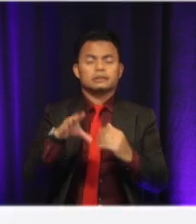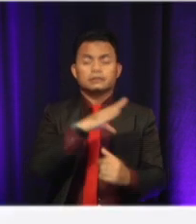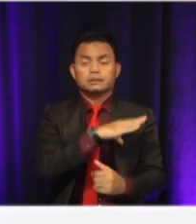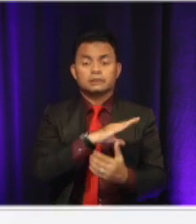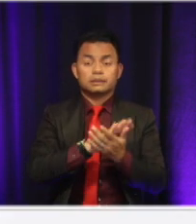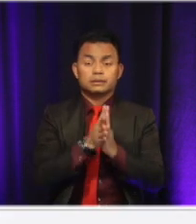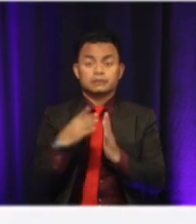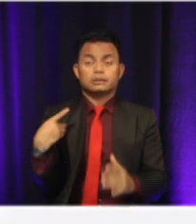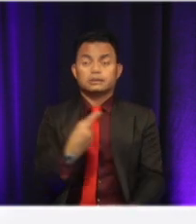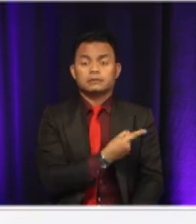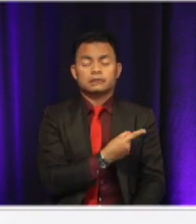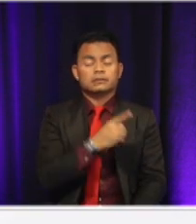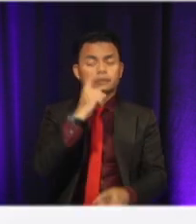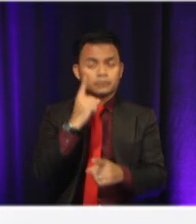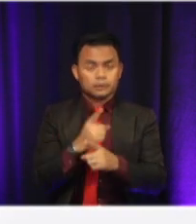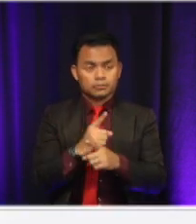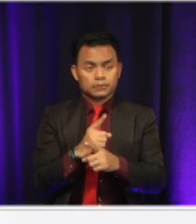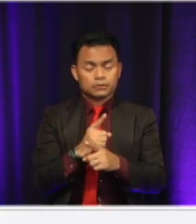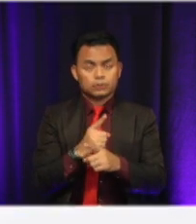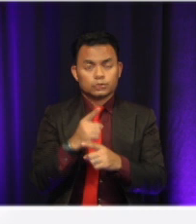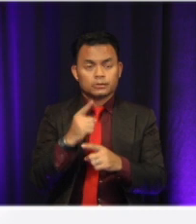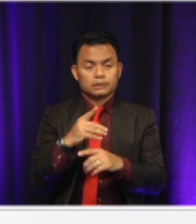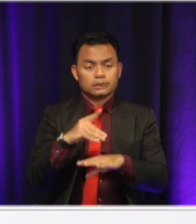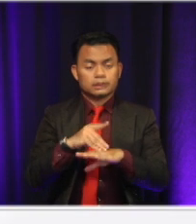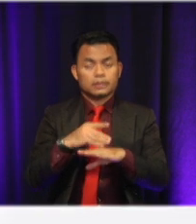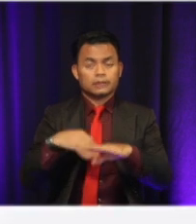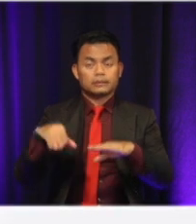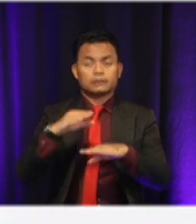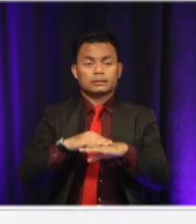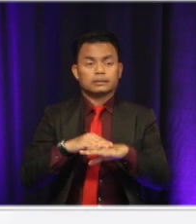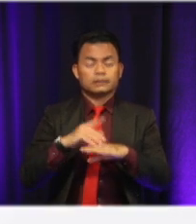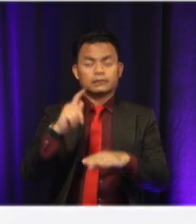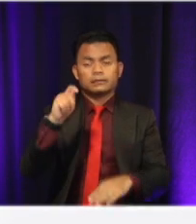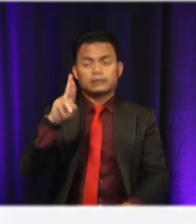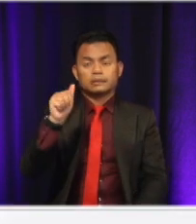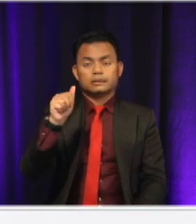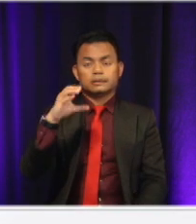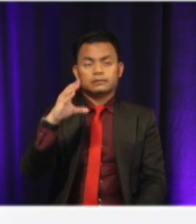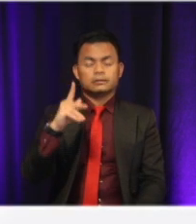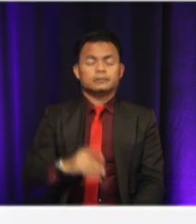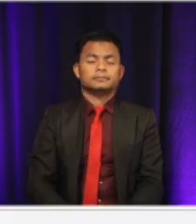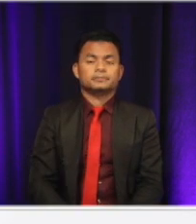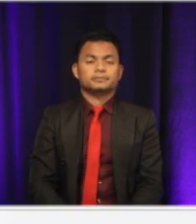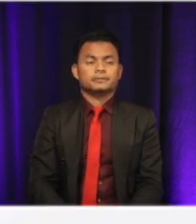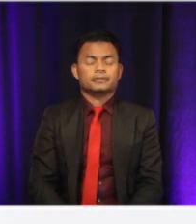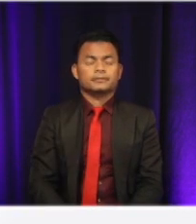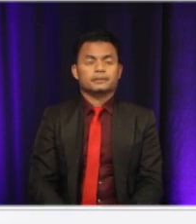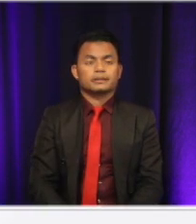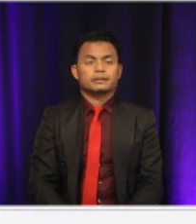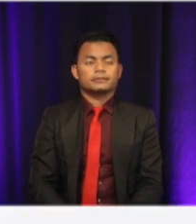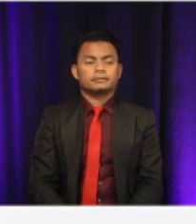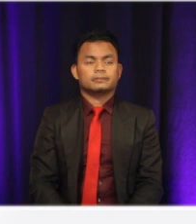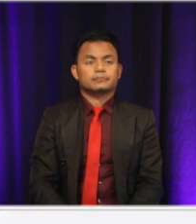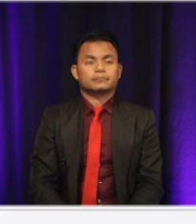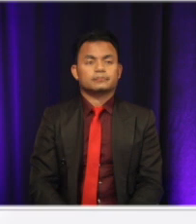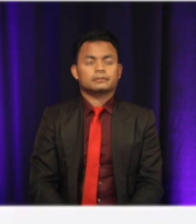right track. The last part down there, as I've mentioned, do not insert irrelevant content that